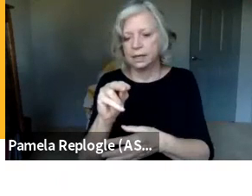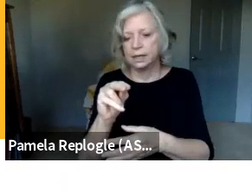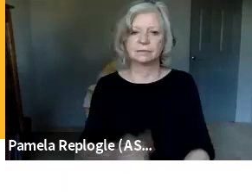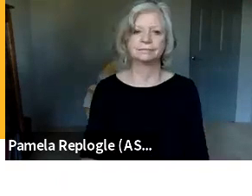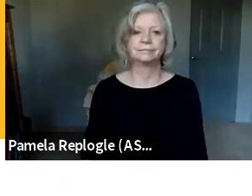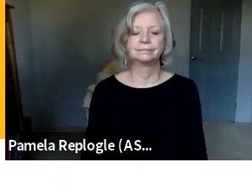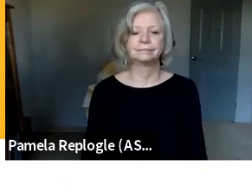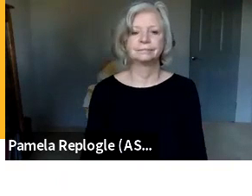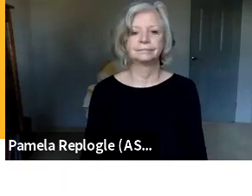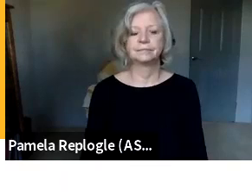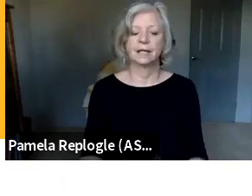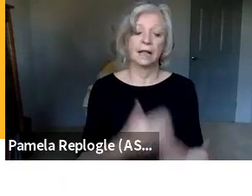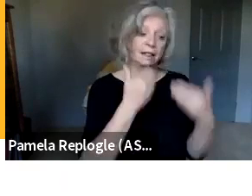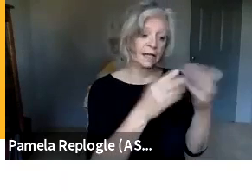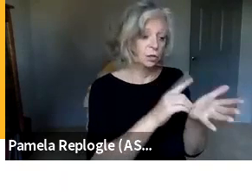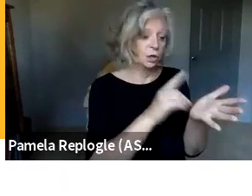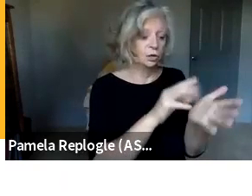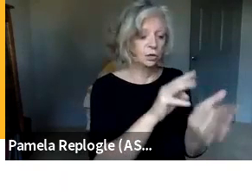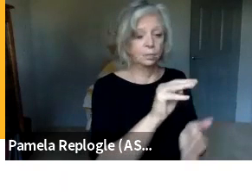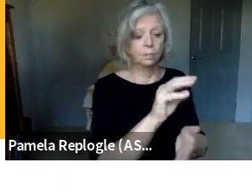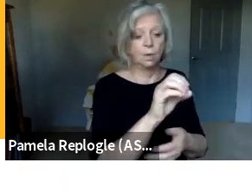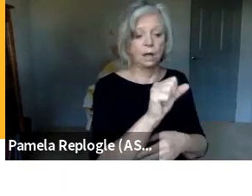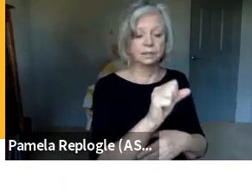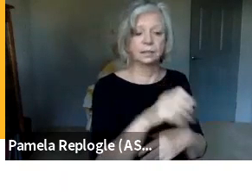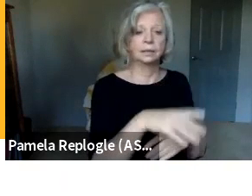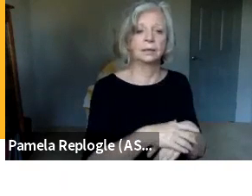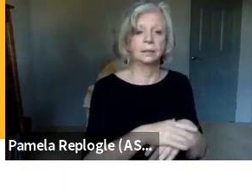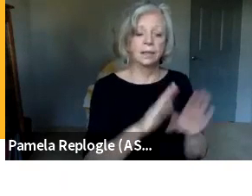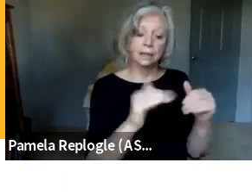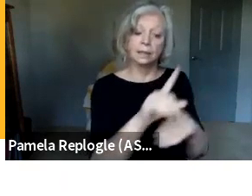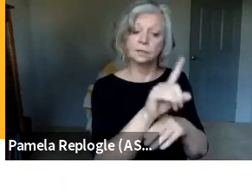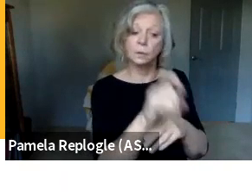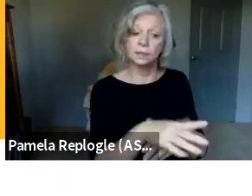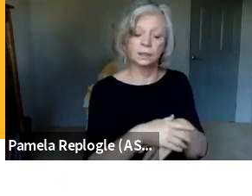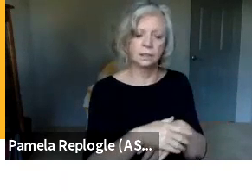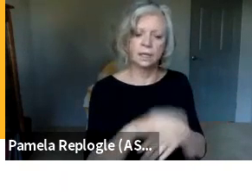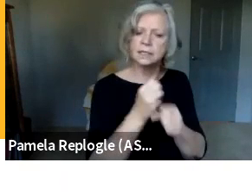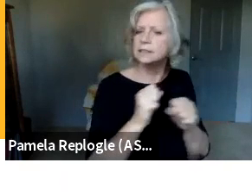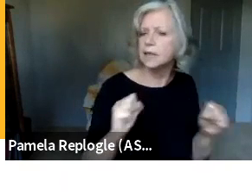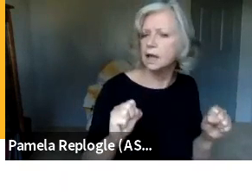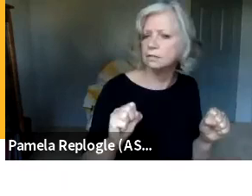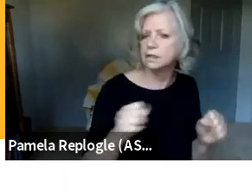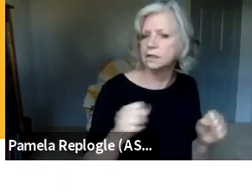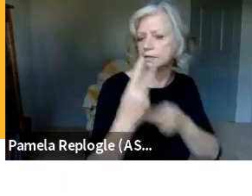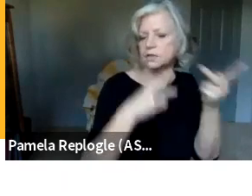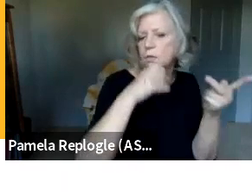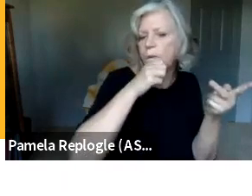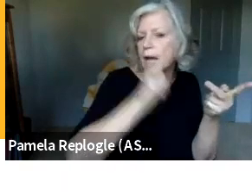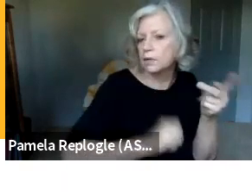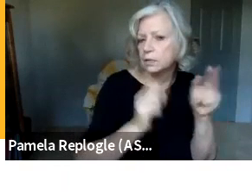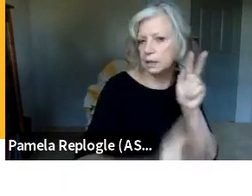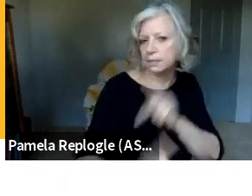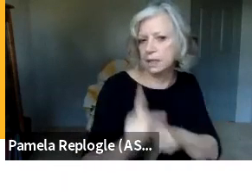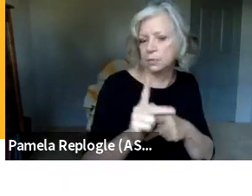Thank you, Dr. Moss. Next question is it safe to visit elderly people in